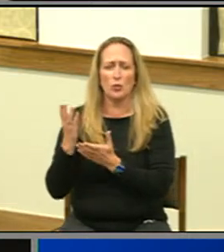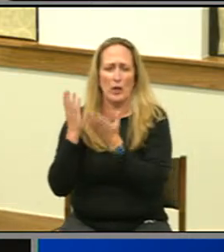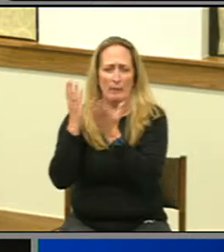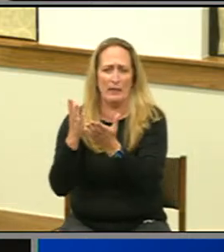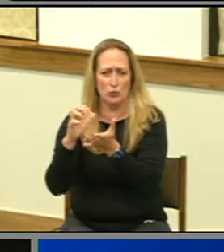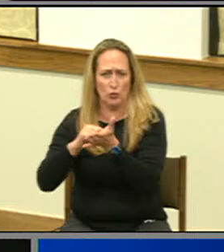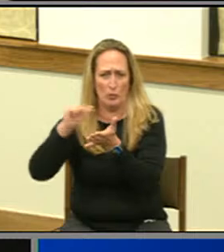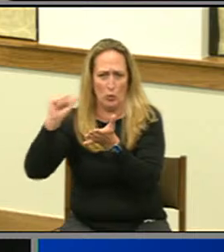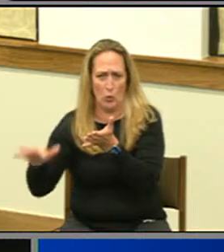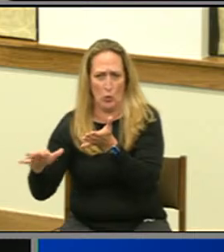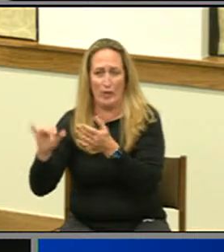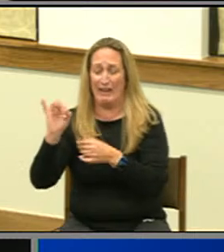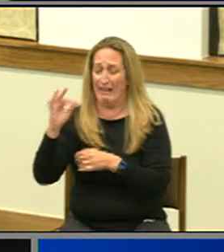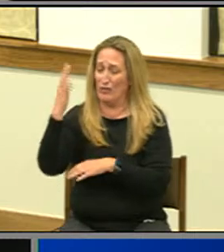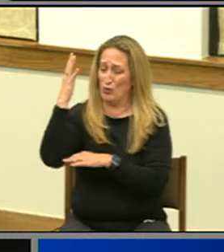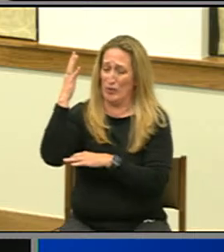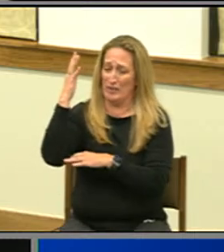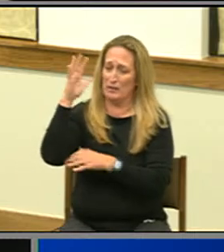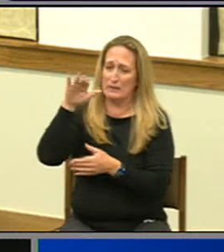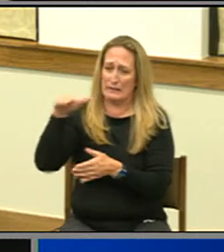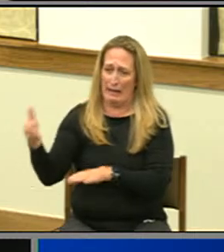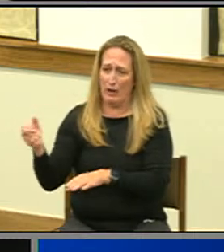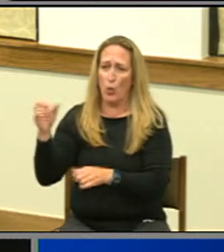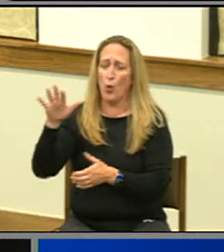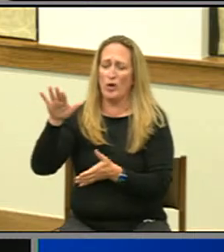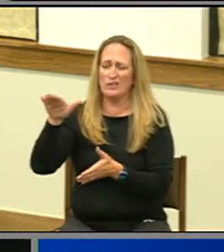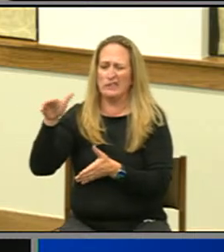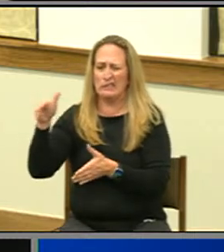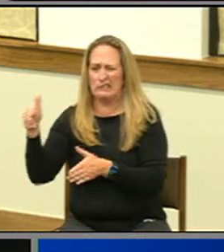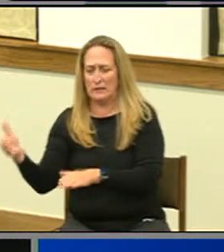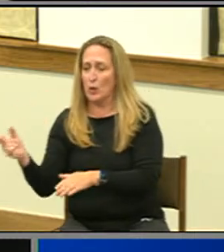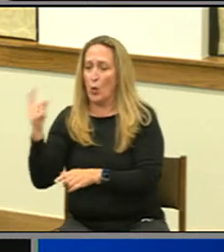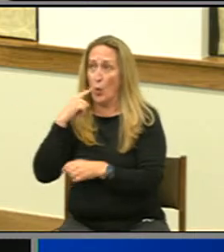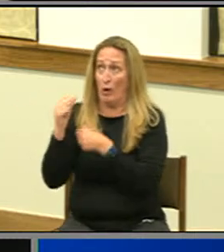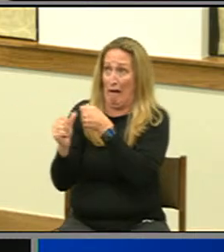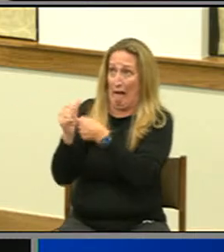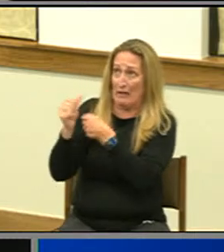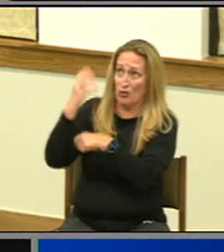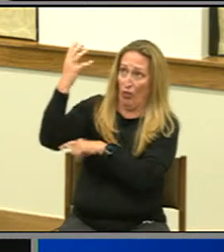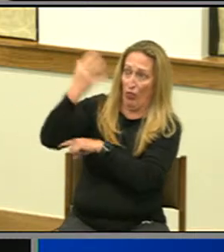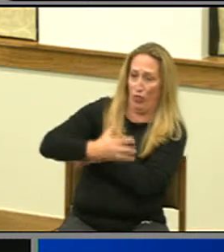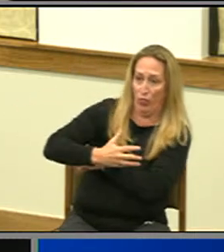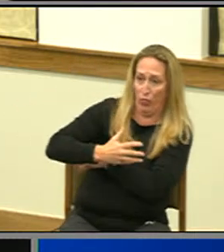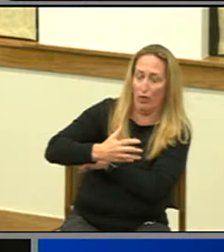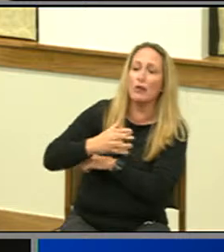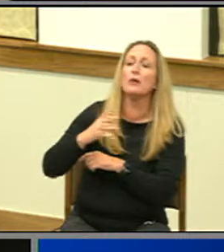removals when the tree is dead or dying or poses any hazards.